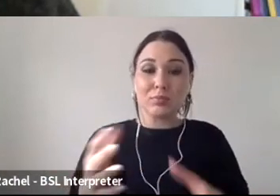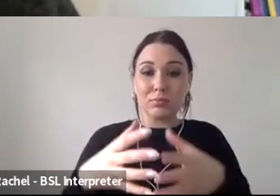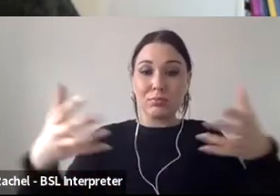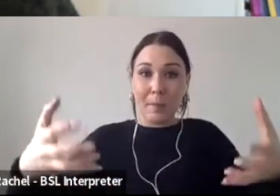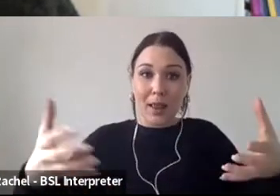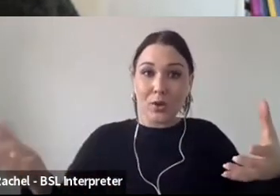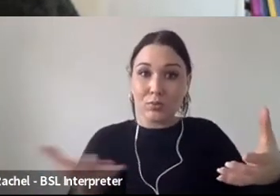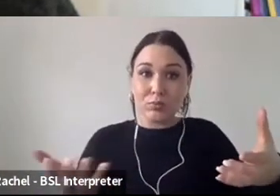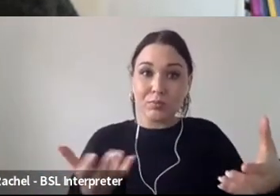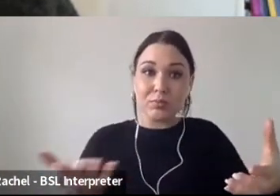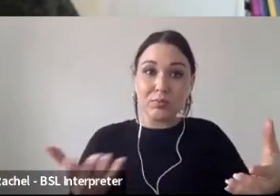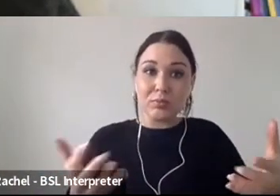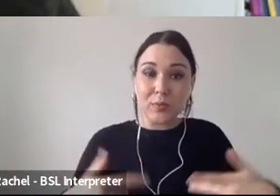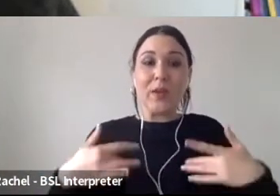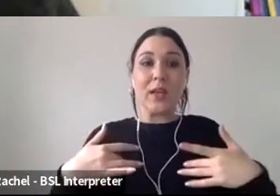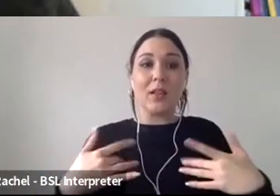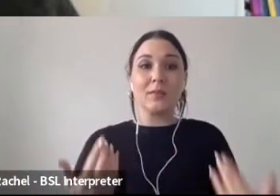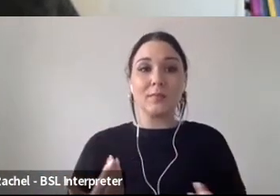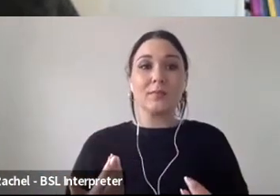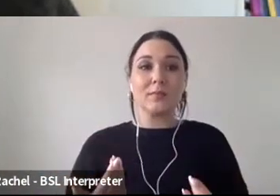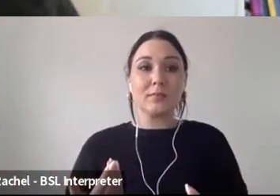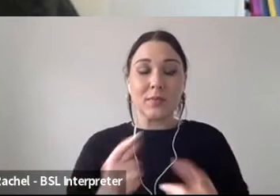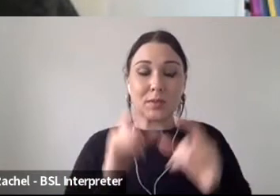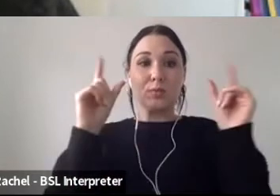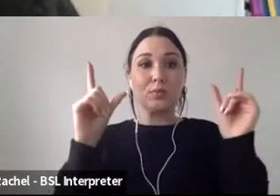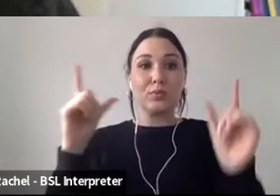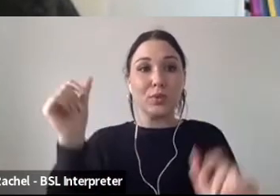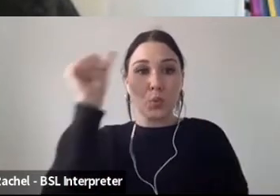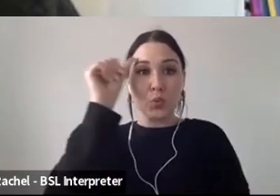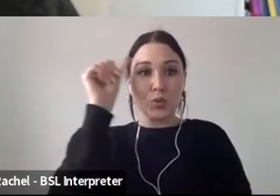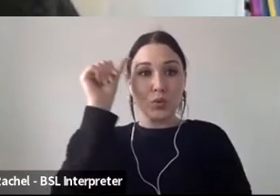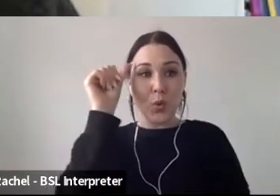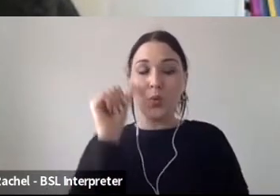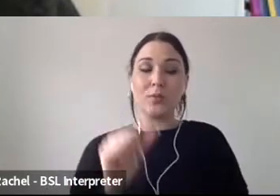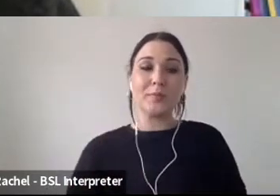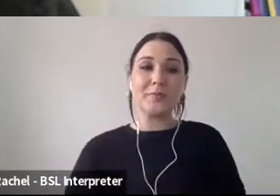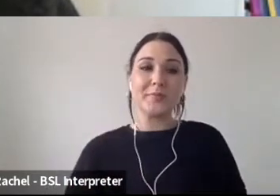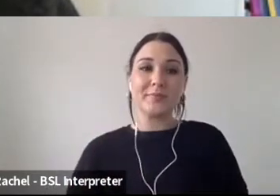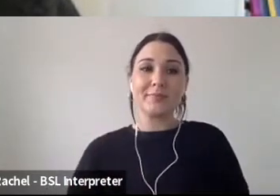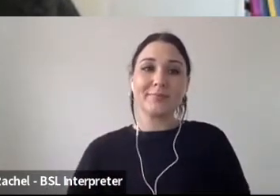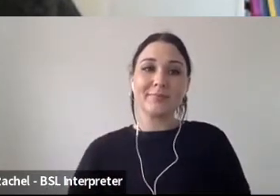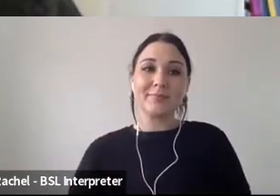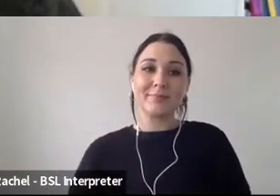the vibrator, and my pillow will vibrate, and so I'll know that it's there.